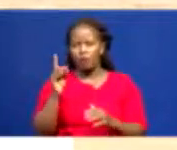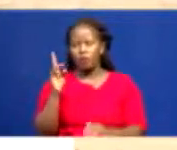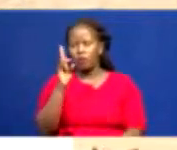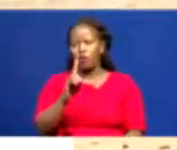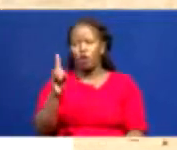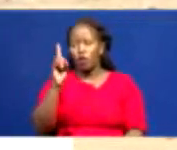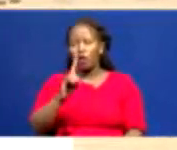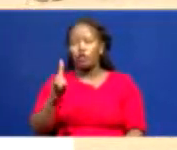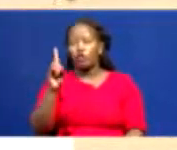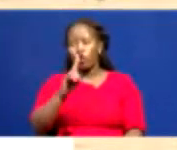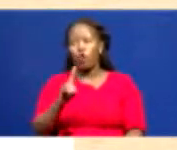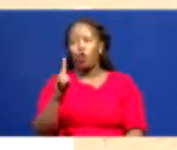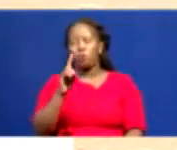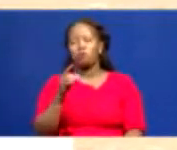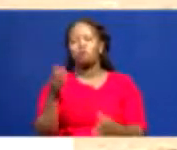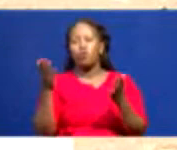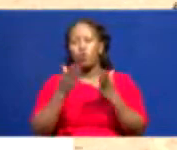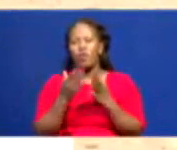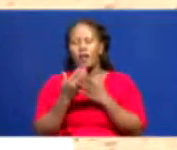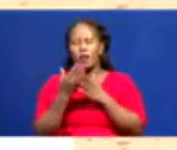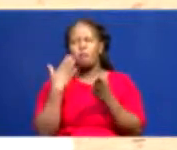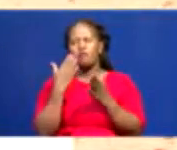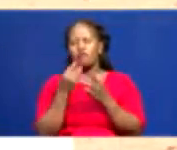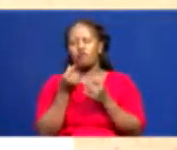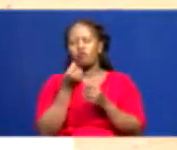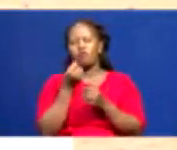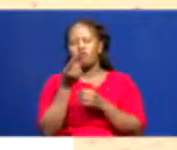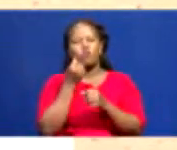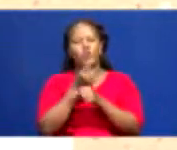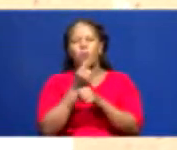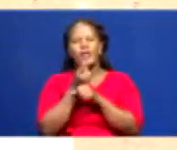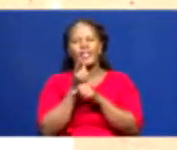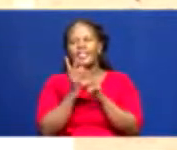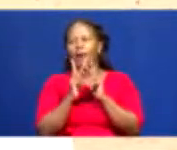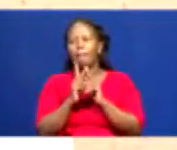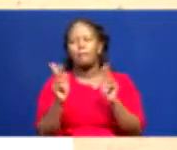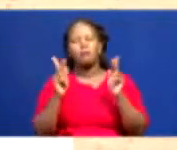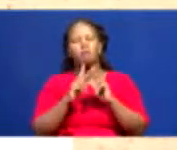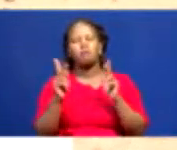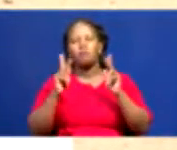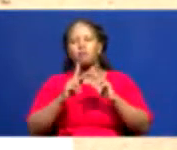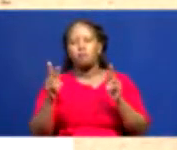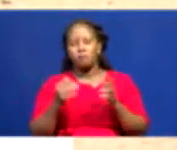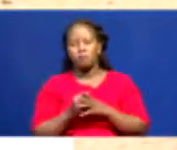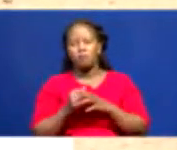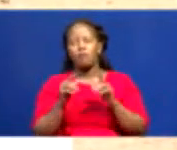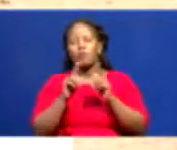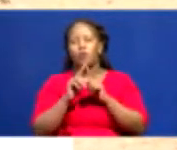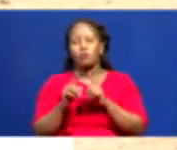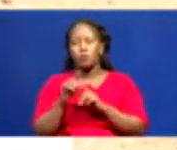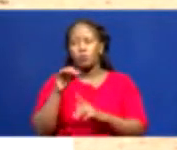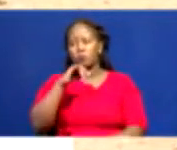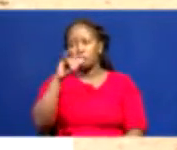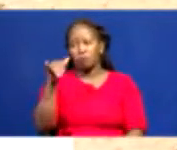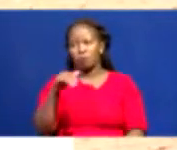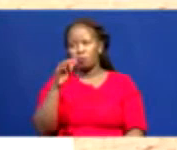is we've just passed thereby a few minutes ago. It was very peaceful. And of course, the Jacaranda Estate is